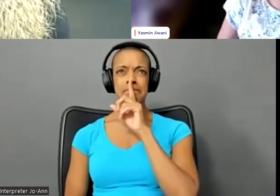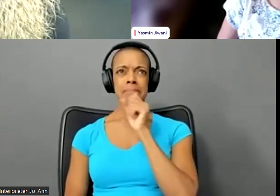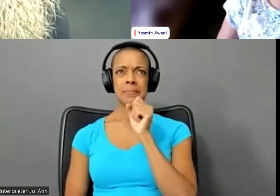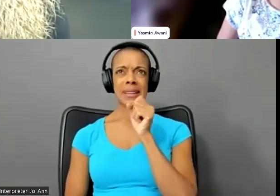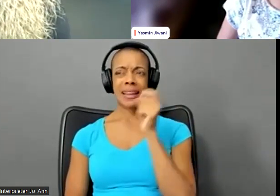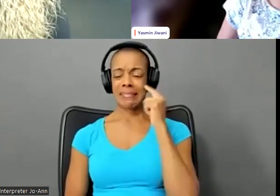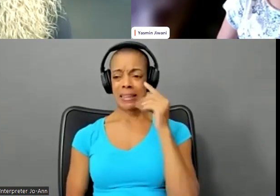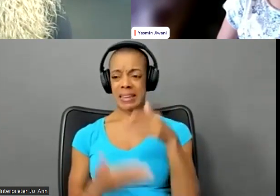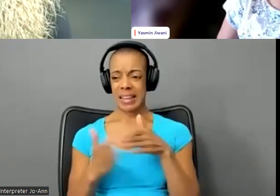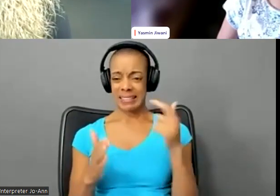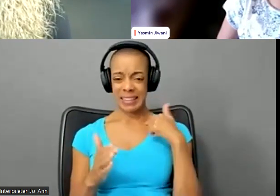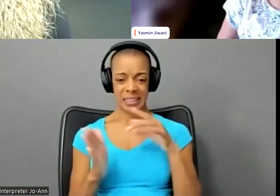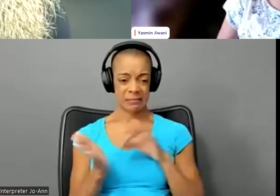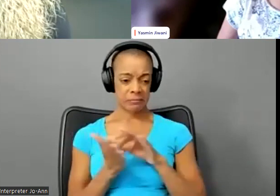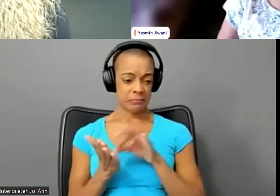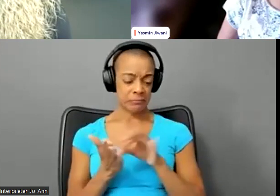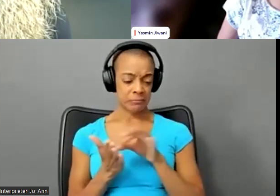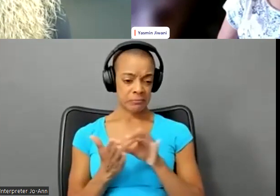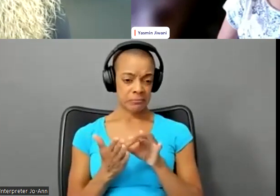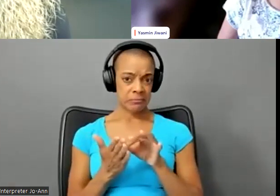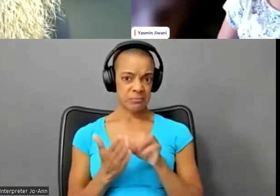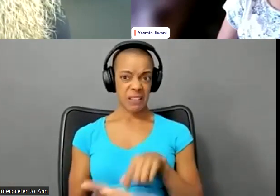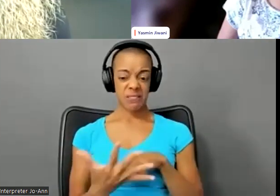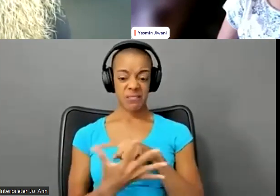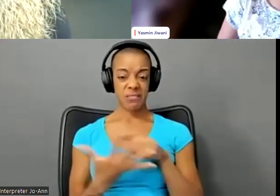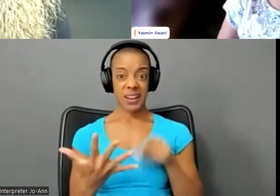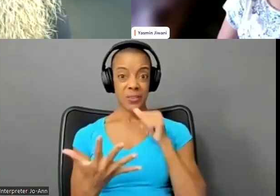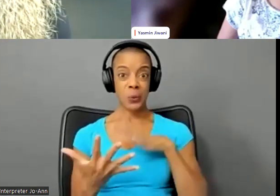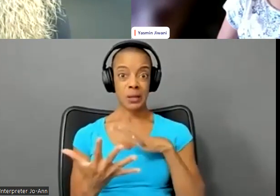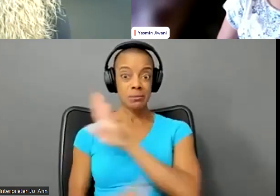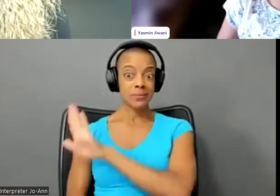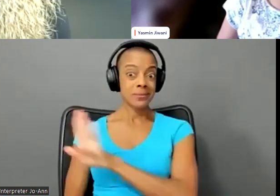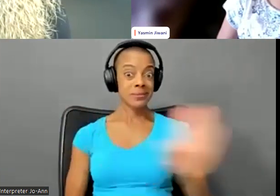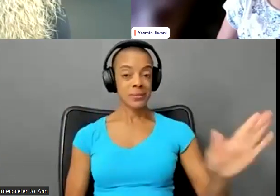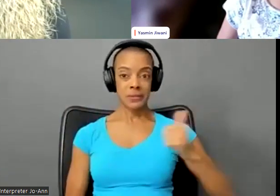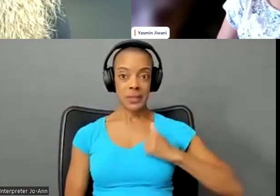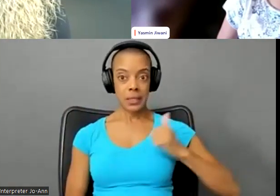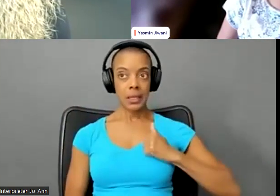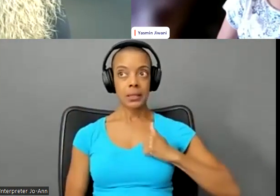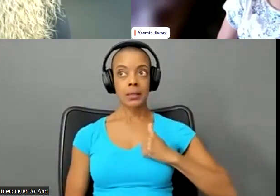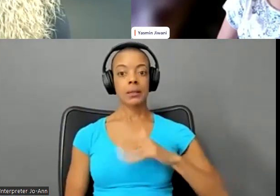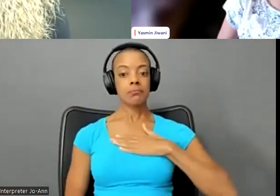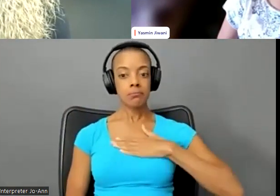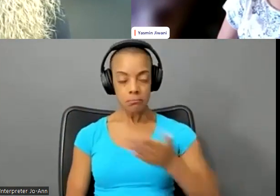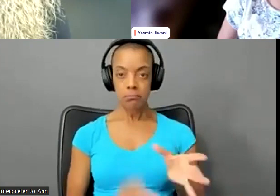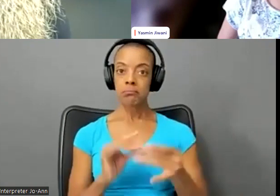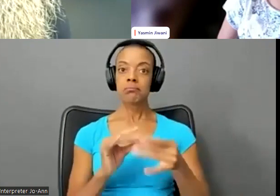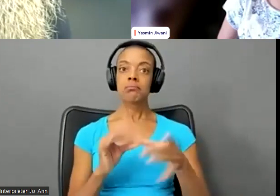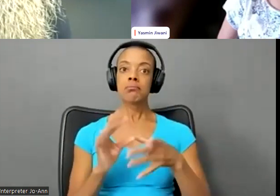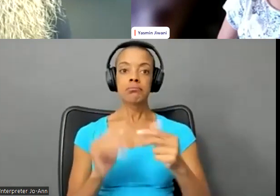count about 5 women across the country that were publicly speaking to media or speaking